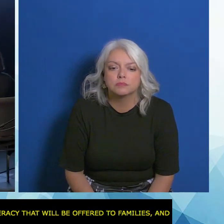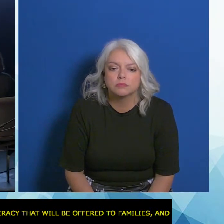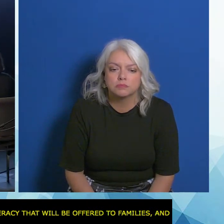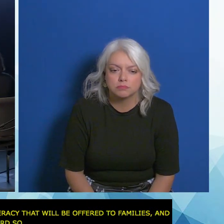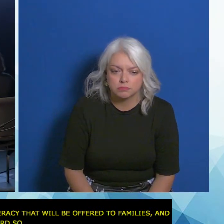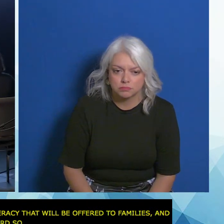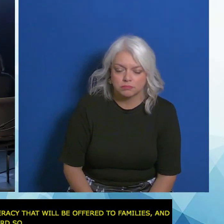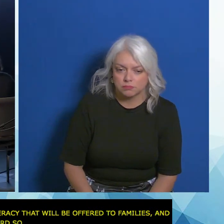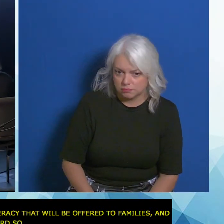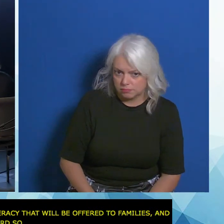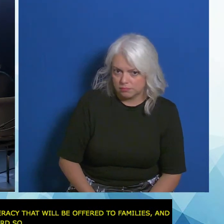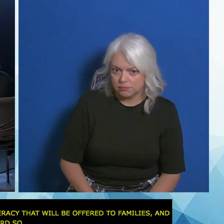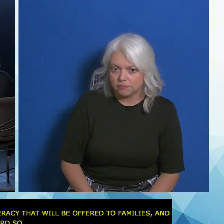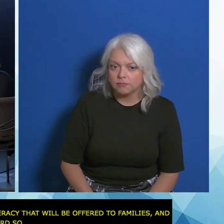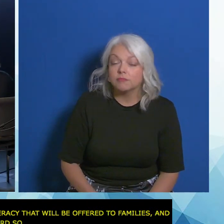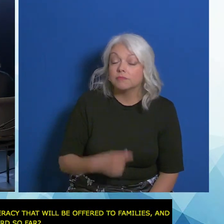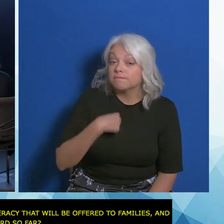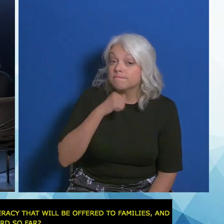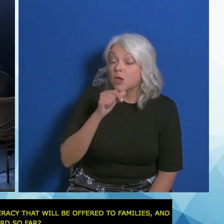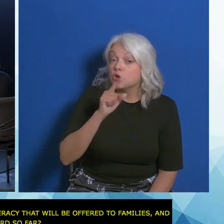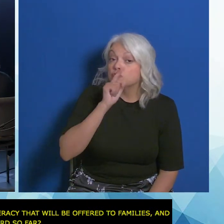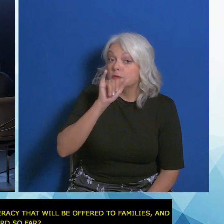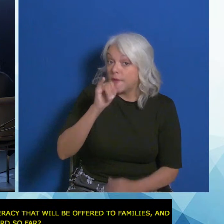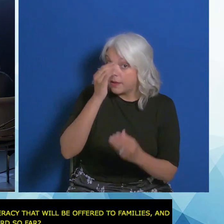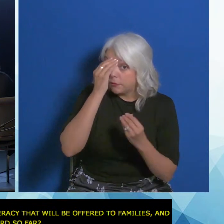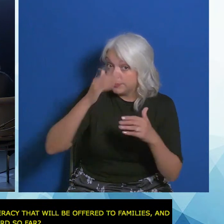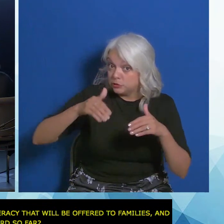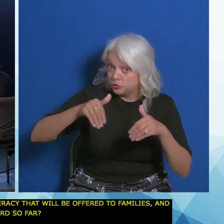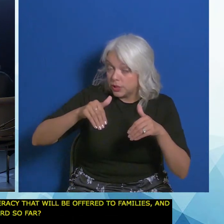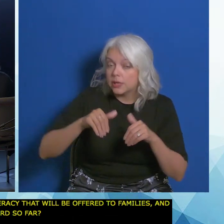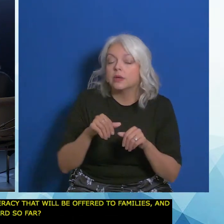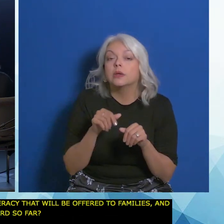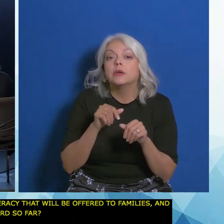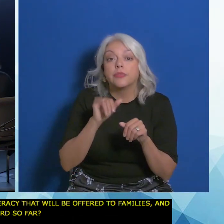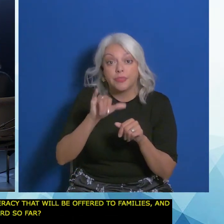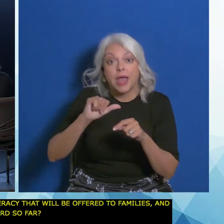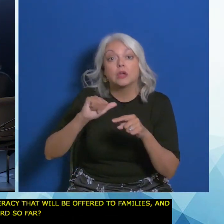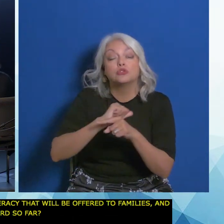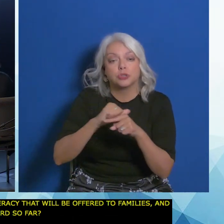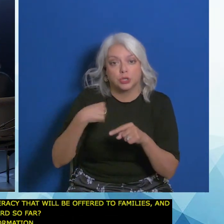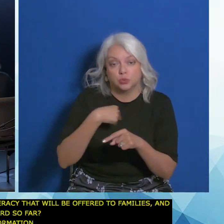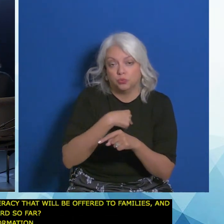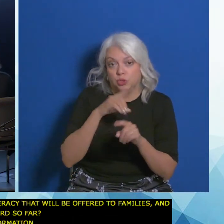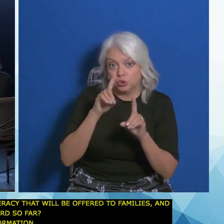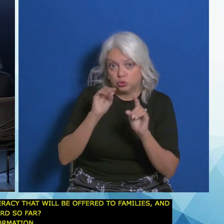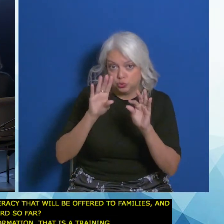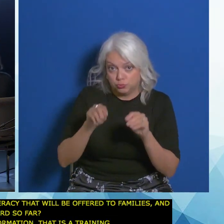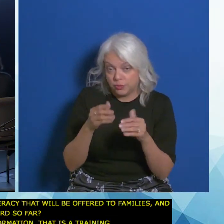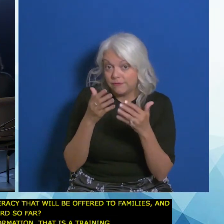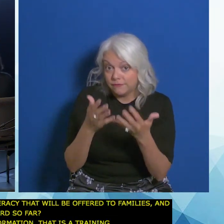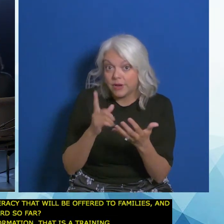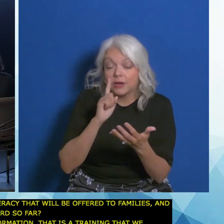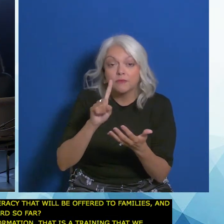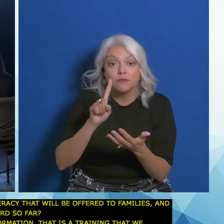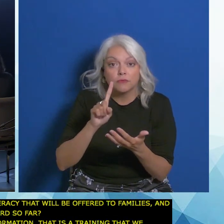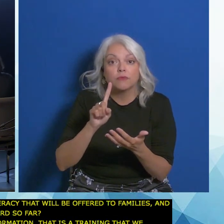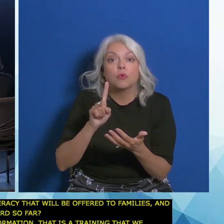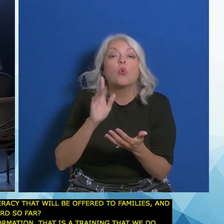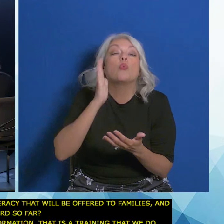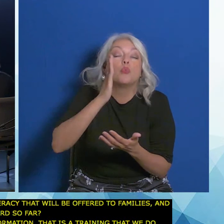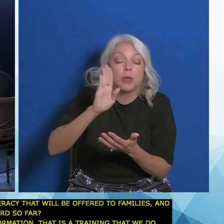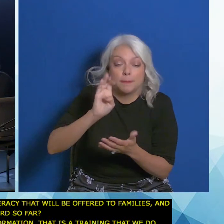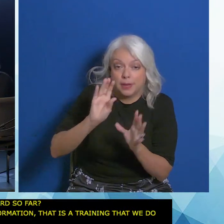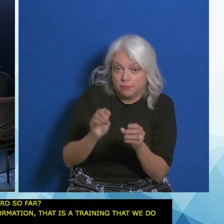I am not sure of that information. That is a training that we do provide to parents, or we will